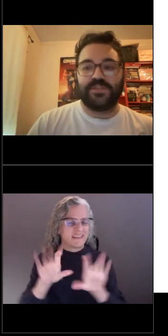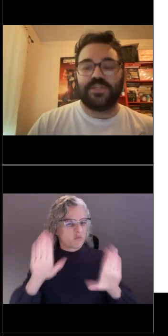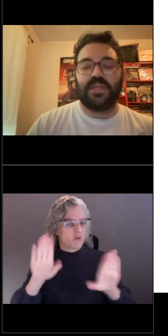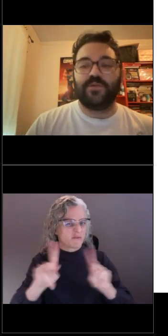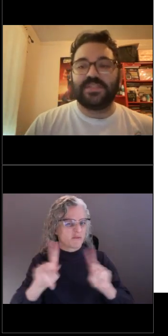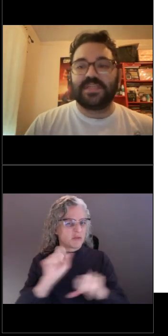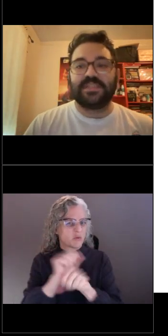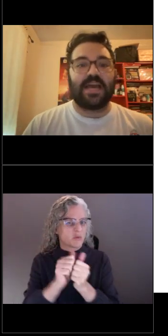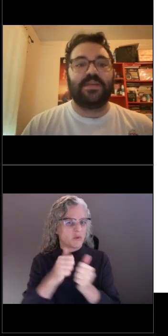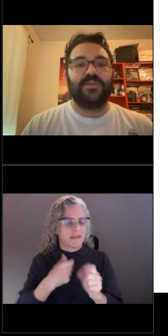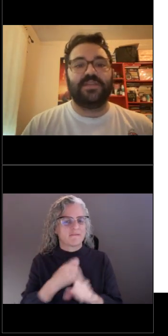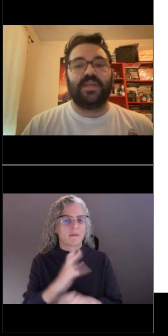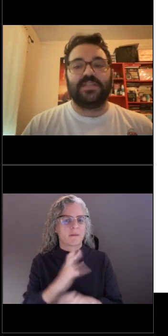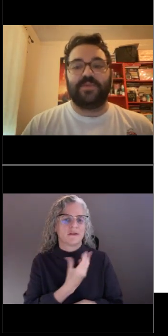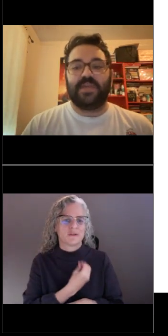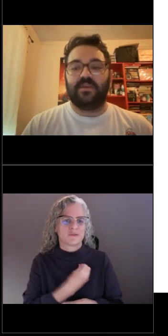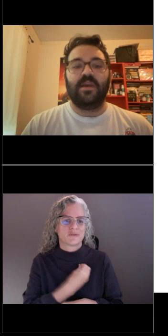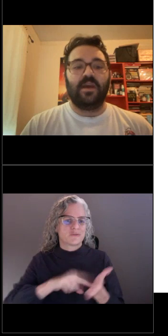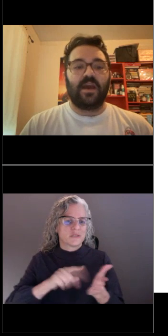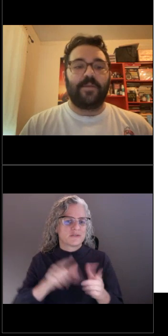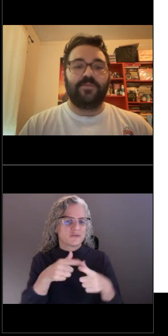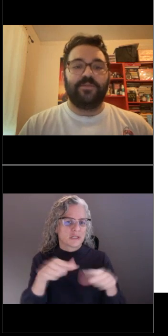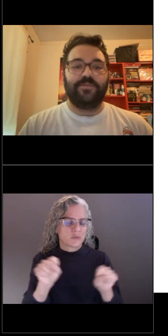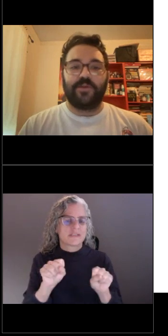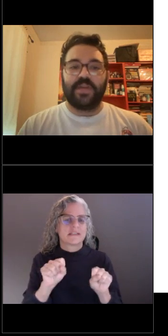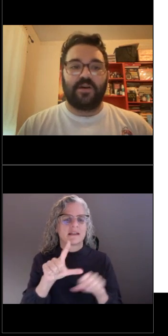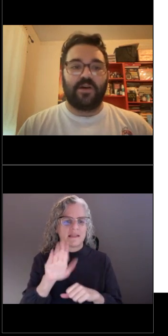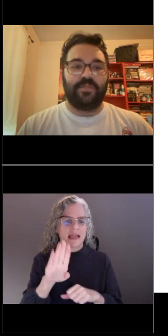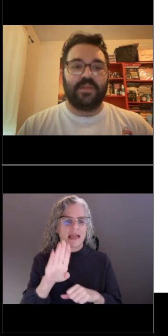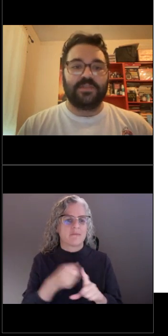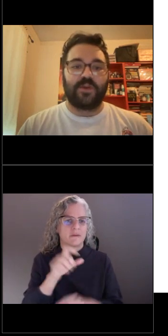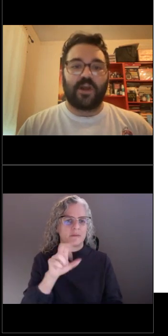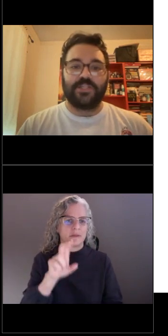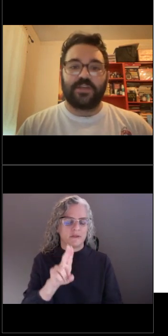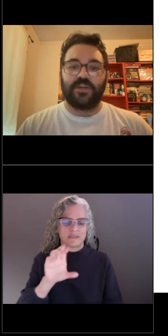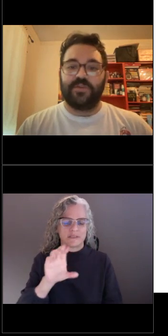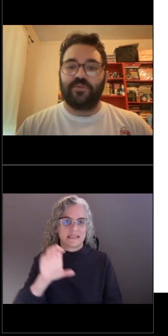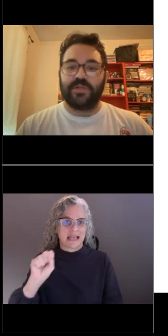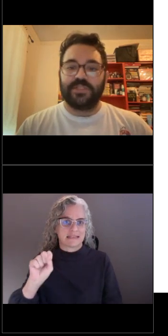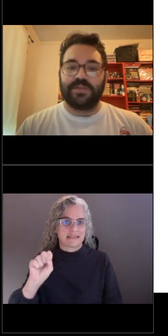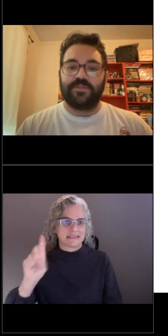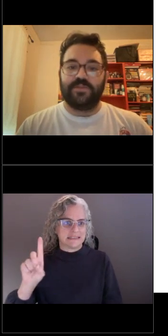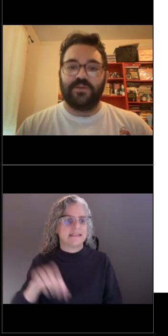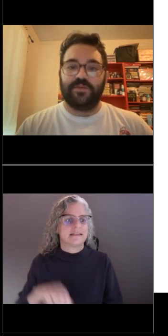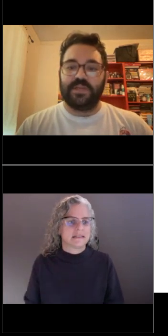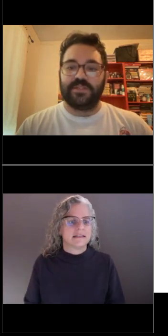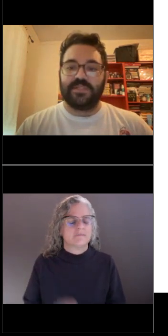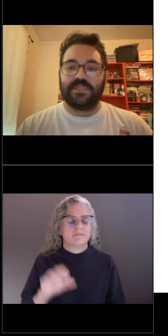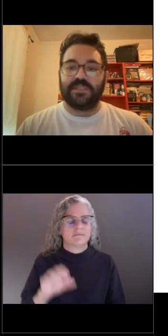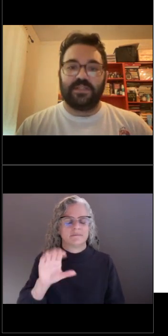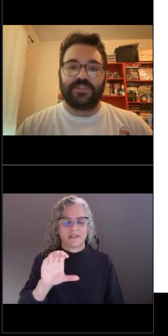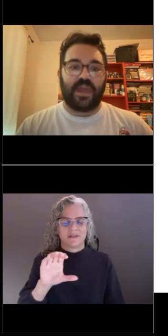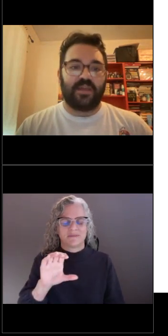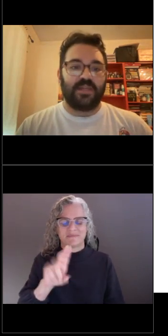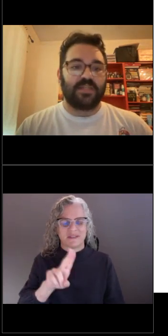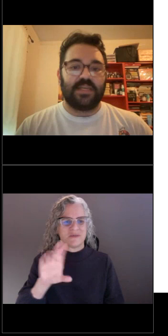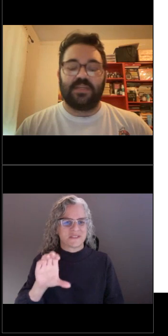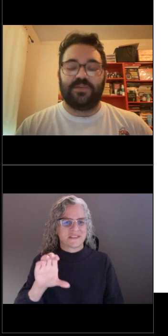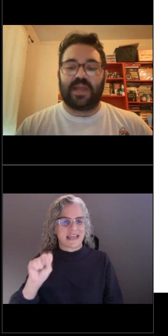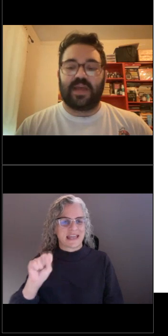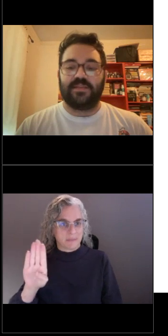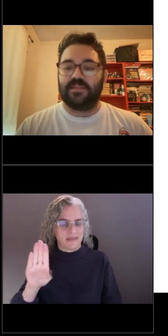Trans Research and Linguistics Lab at UCSB. And we've been working on this project over the course of a few years, designing a survey,